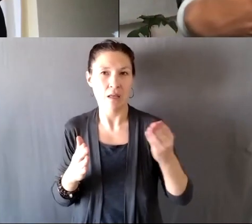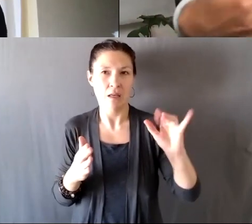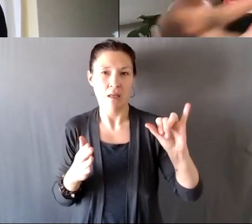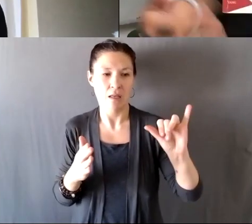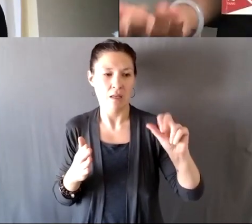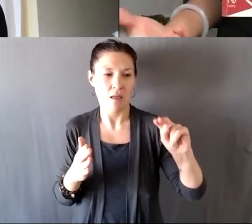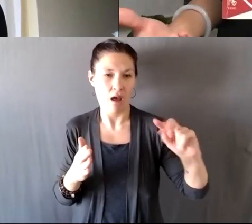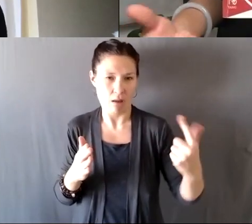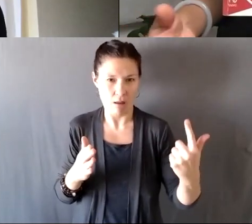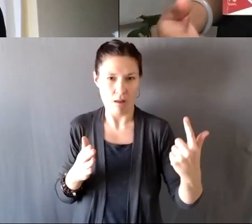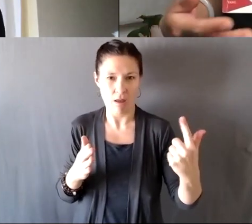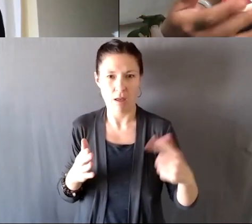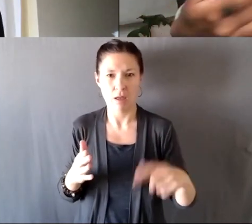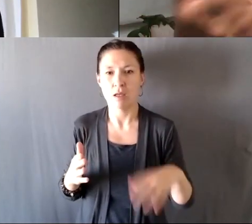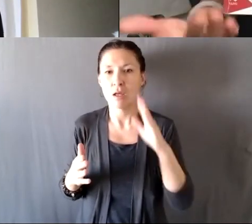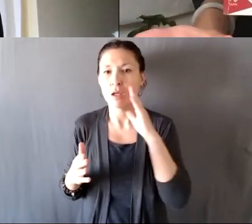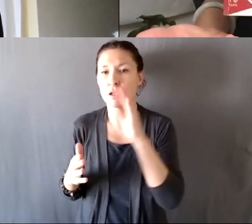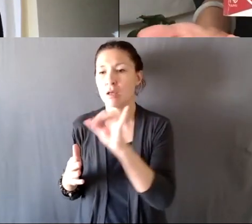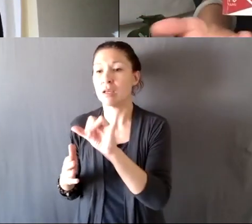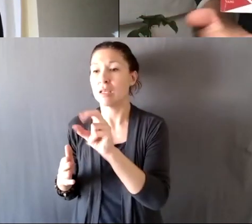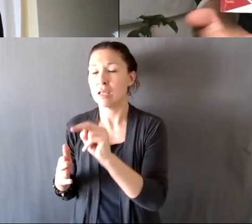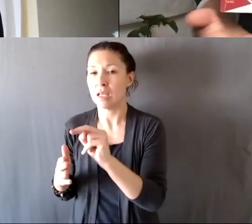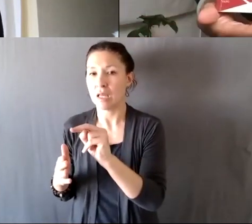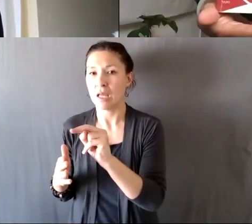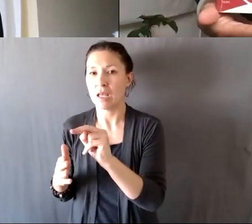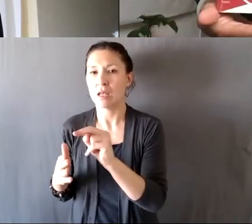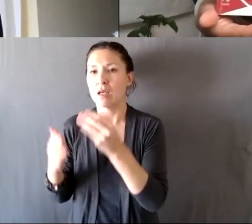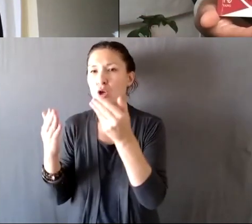have yin, darkness, emptiness.